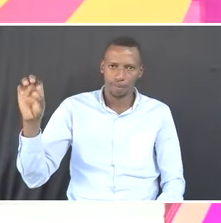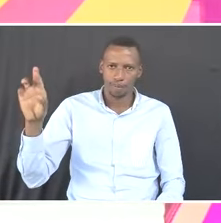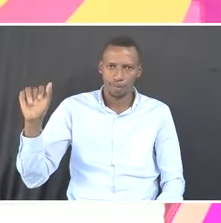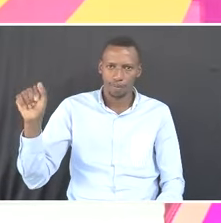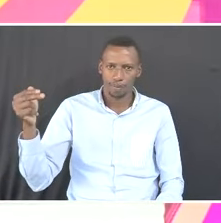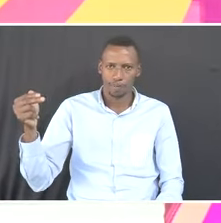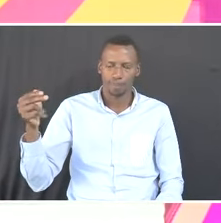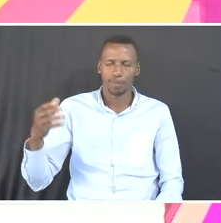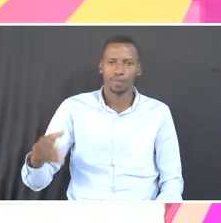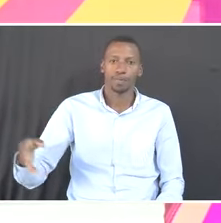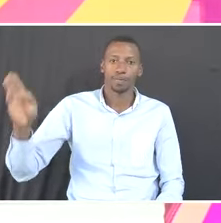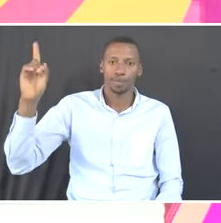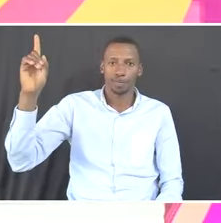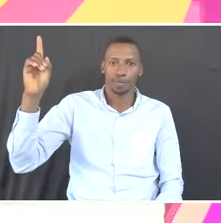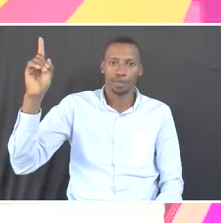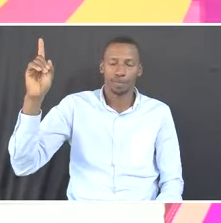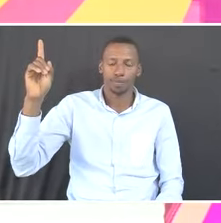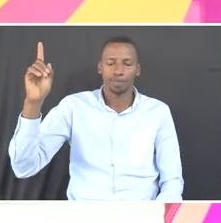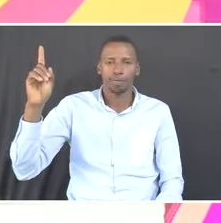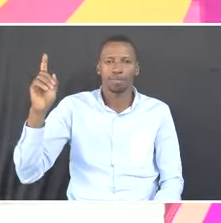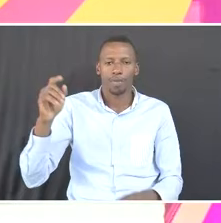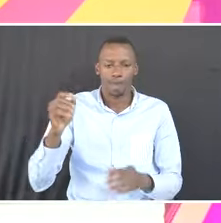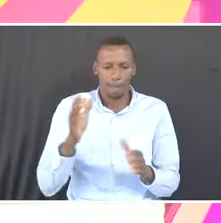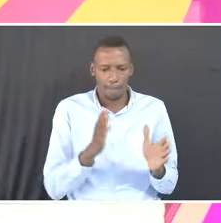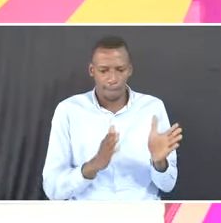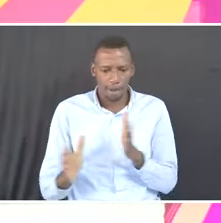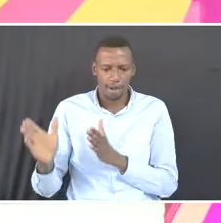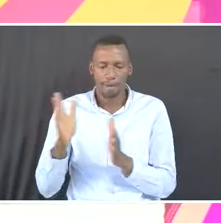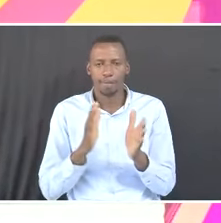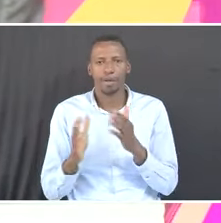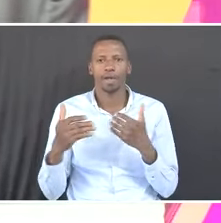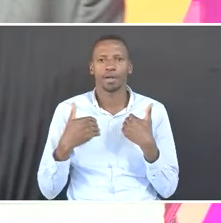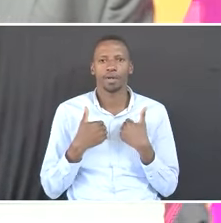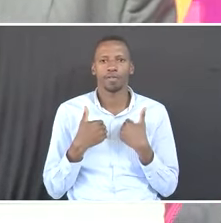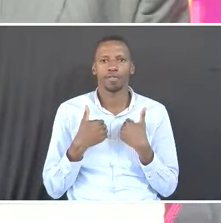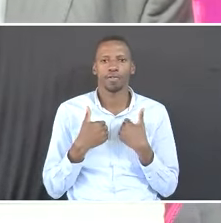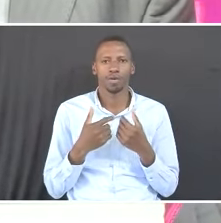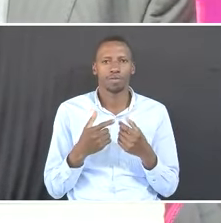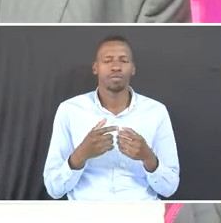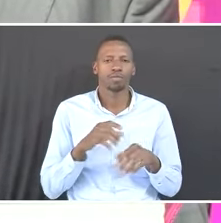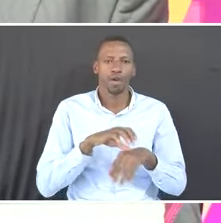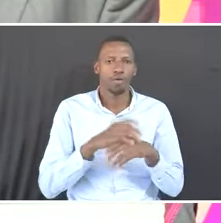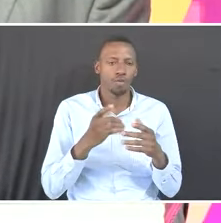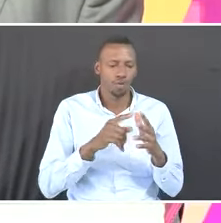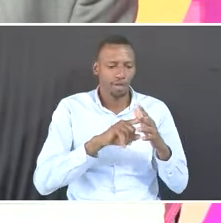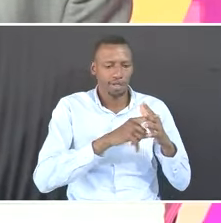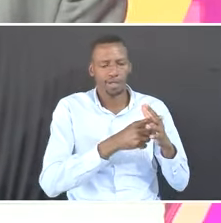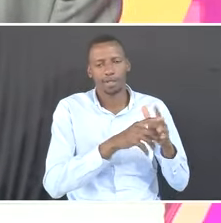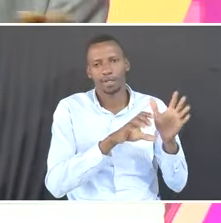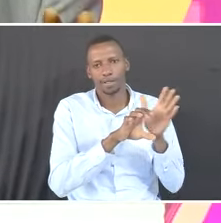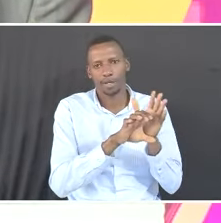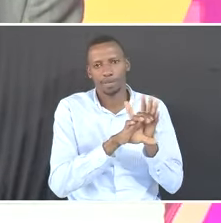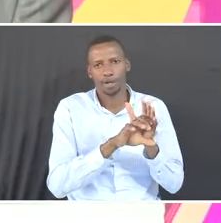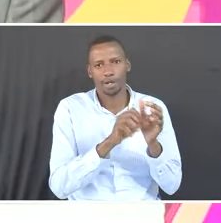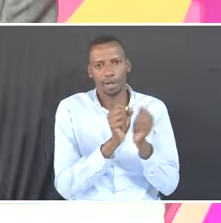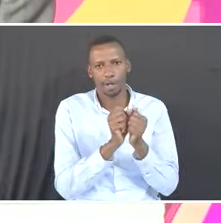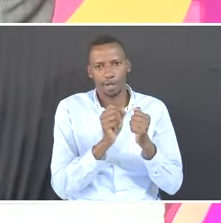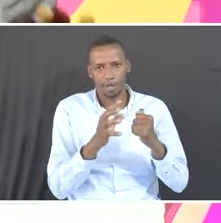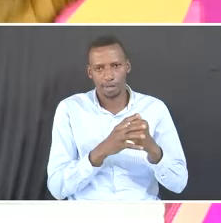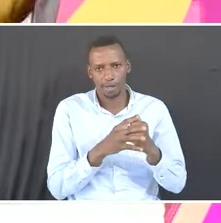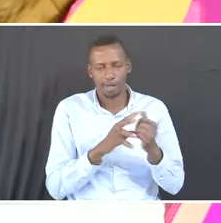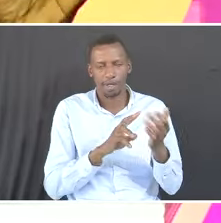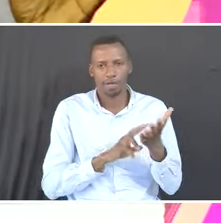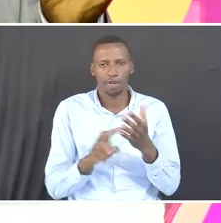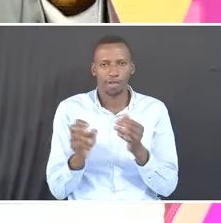God worked out something. Genesis chapter 19, verses